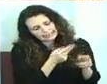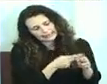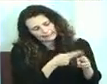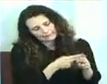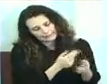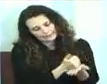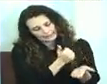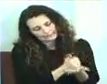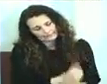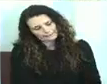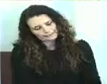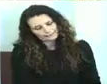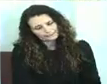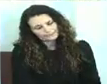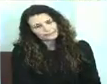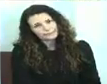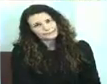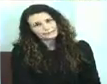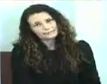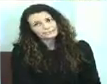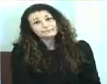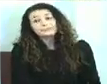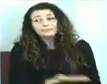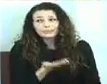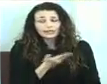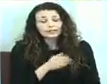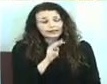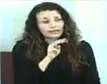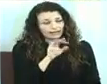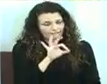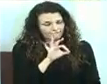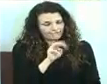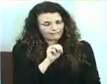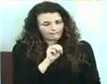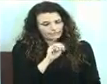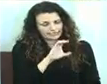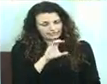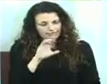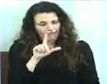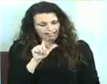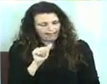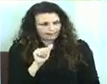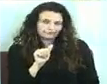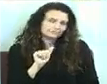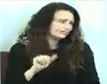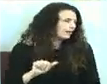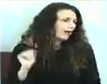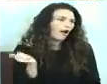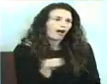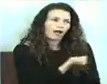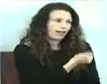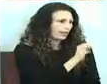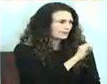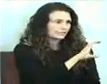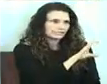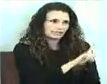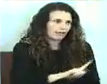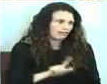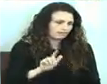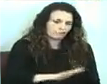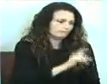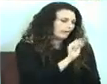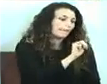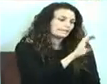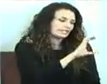amen. Here at Founders Metropolitan Community Church, as well as all other MCCs around the world,